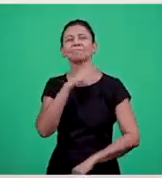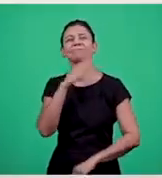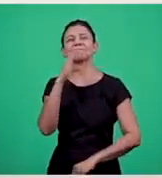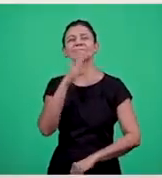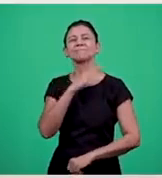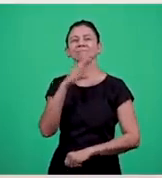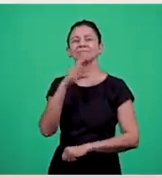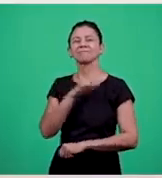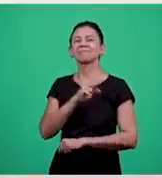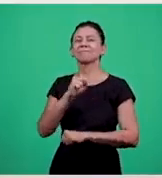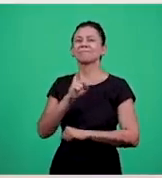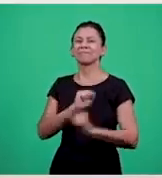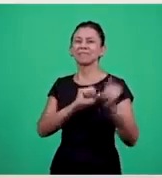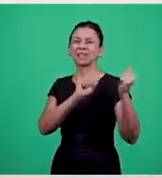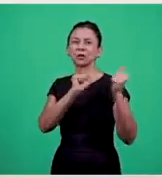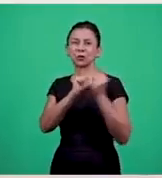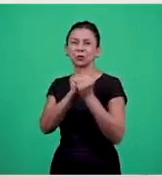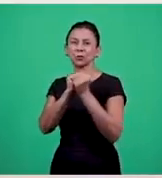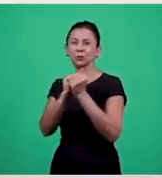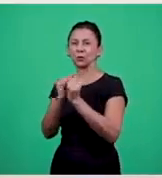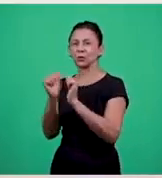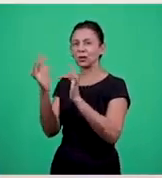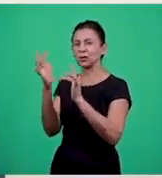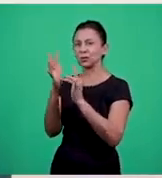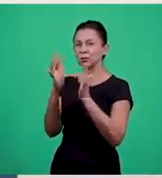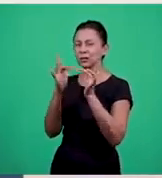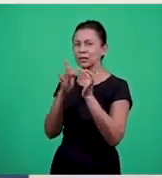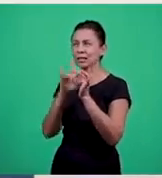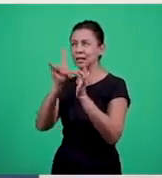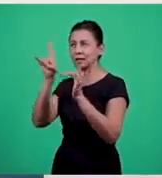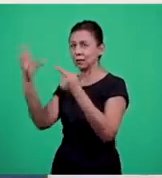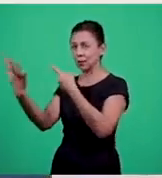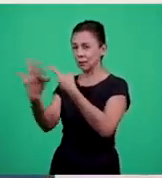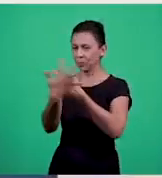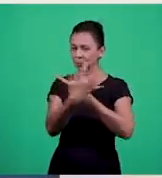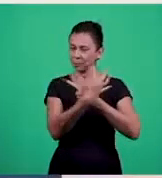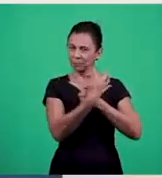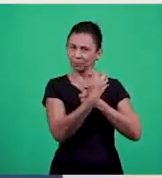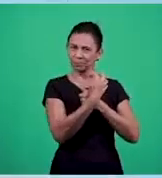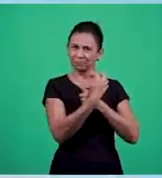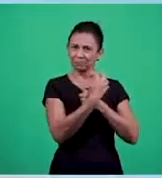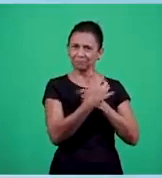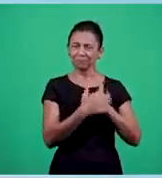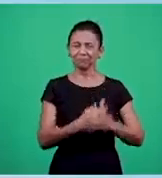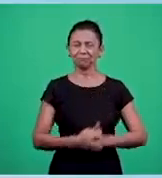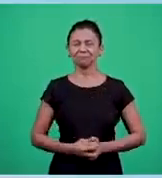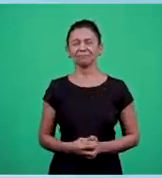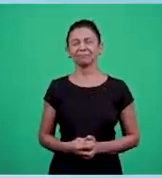Come quickly, and find shelter under His wings.